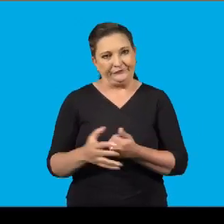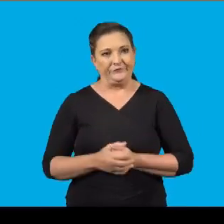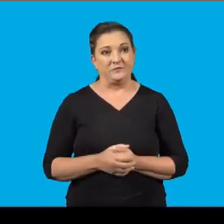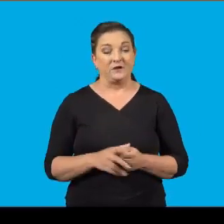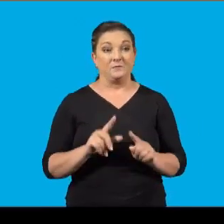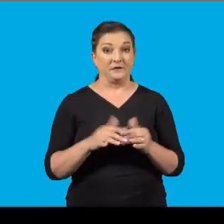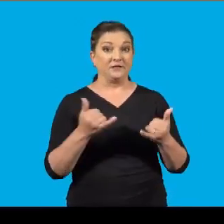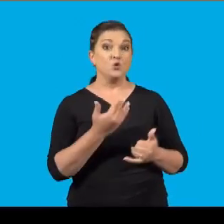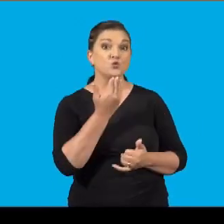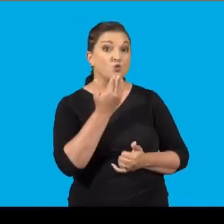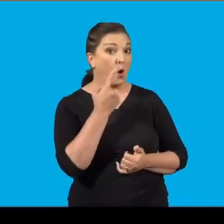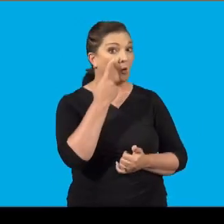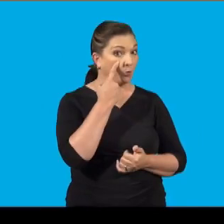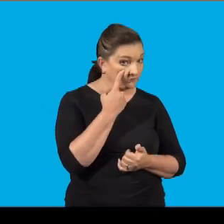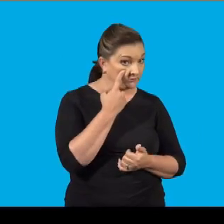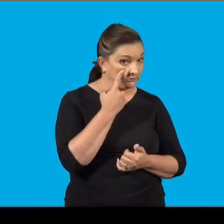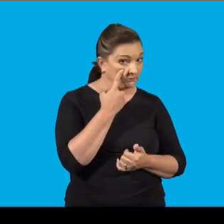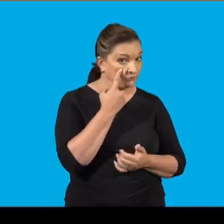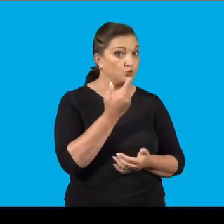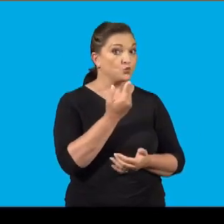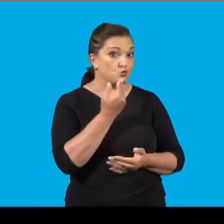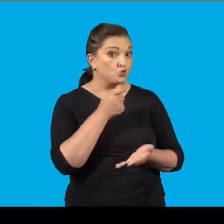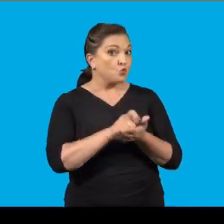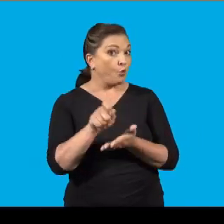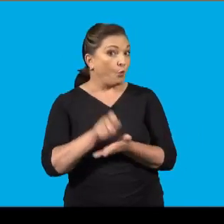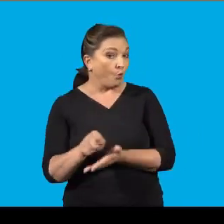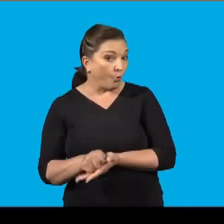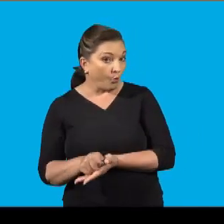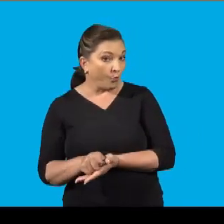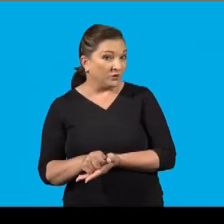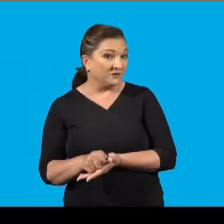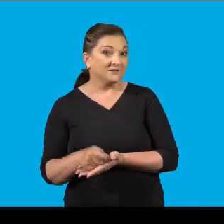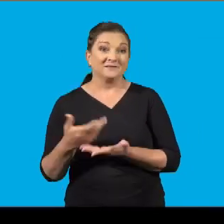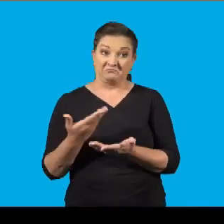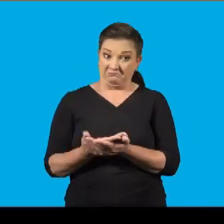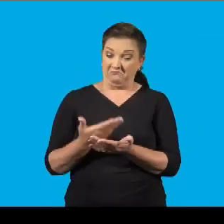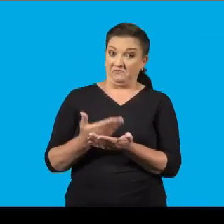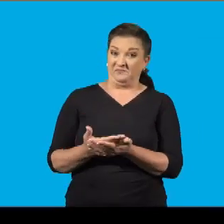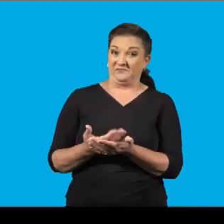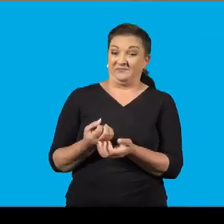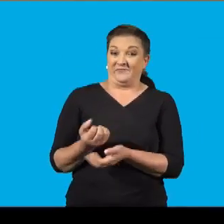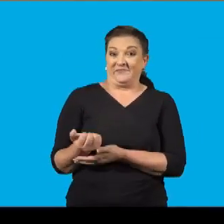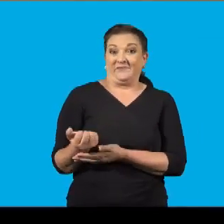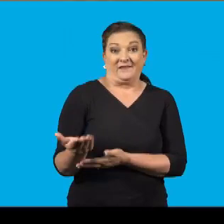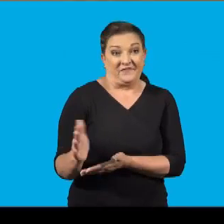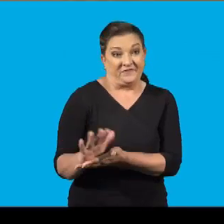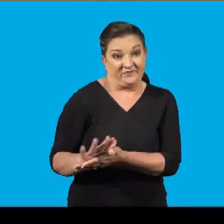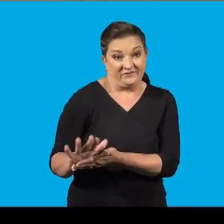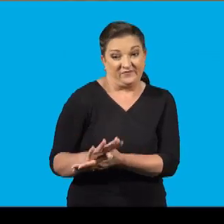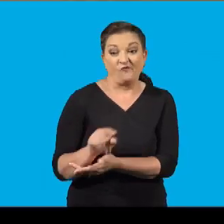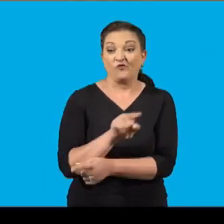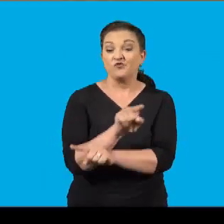see bear witness, record, and then in some cases grant amnesty to